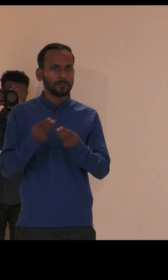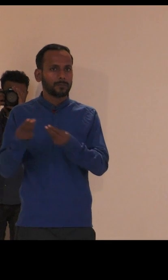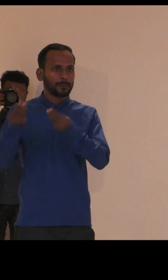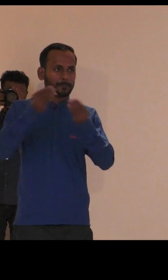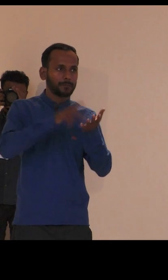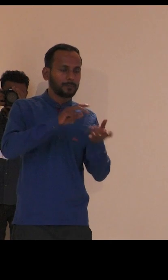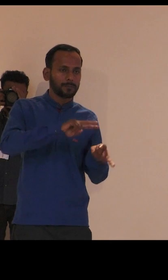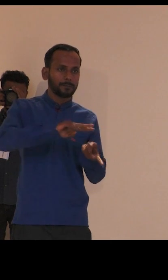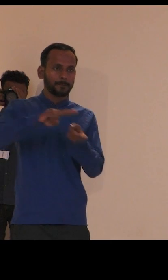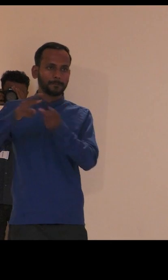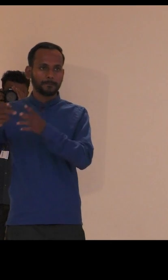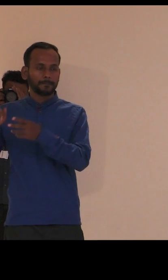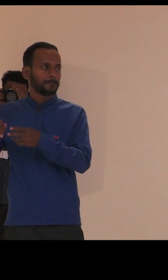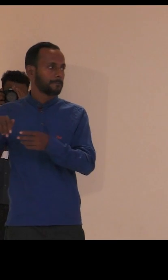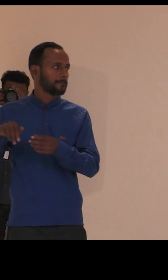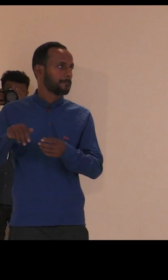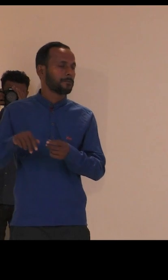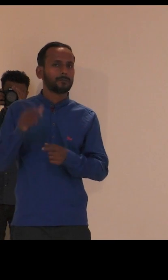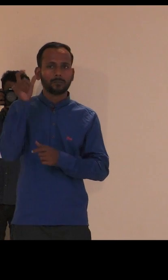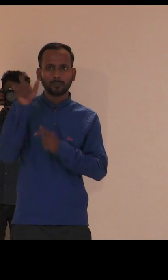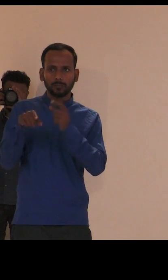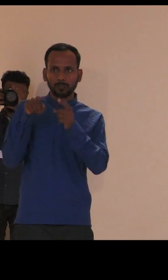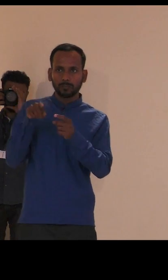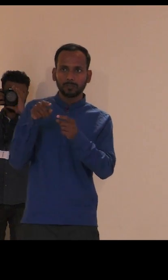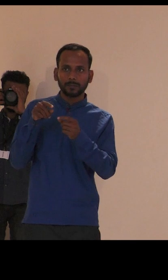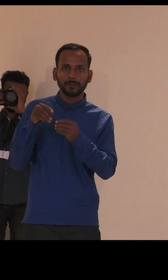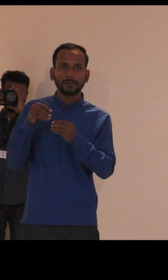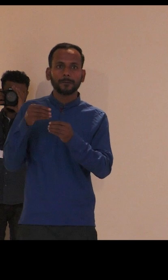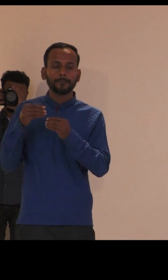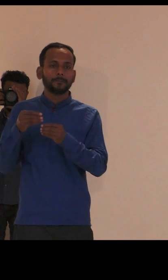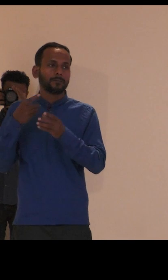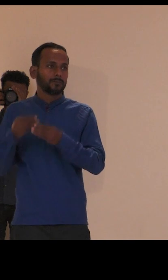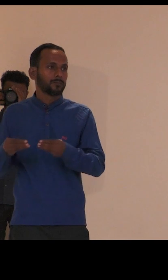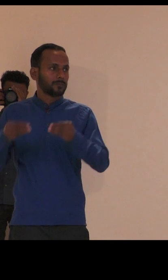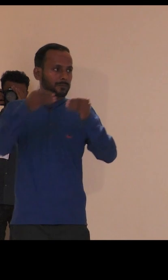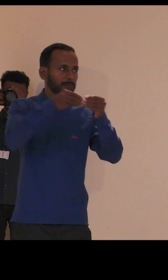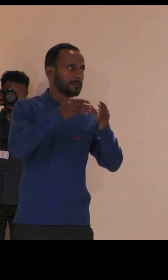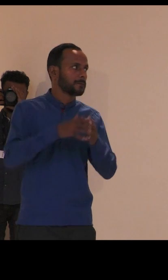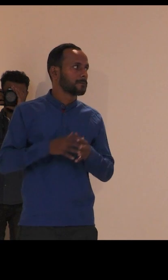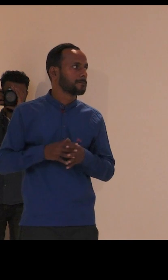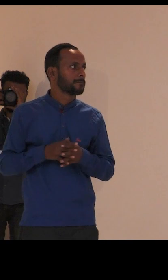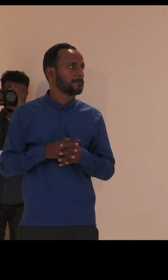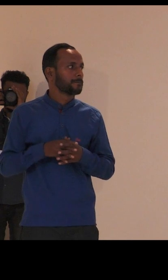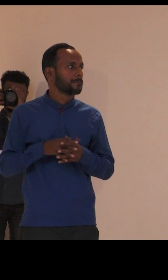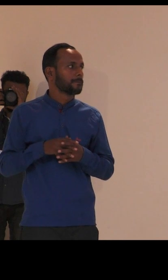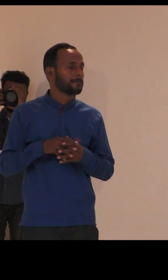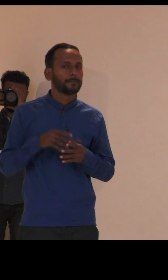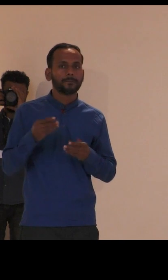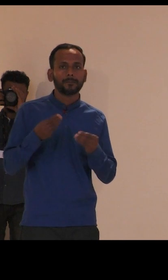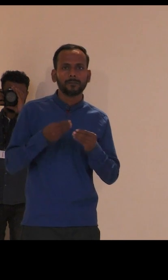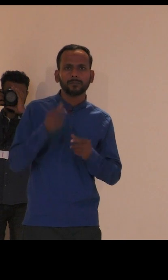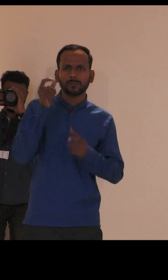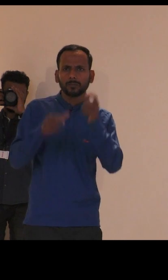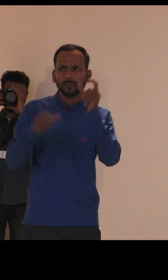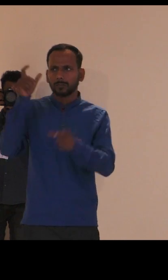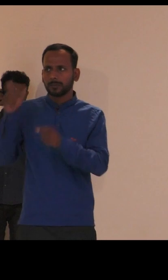artist. So she is also one of the people who contributes to PARI regularly. And we have many such